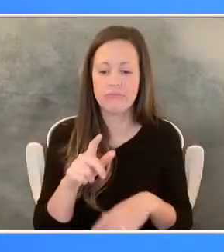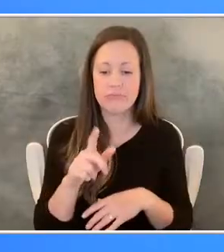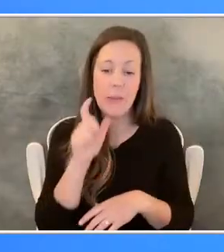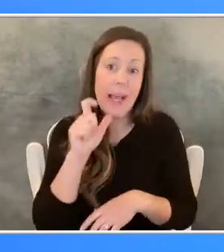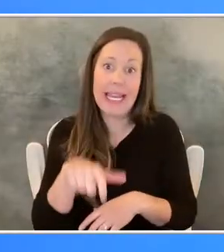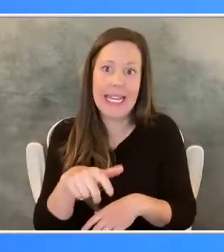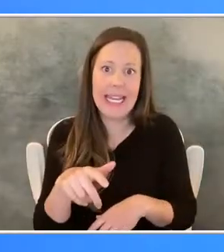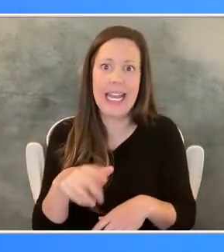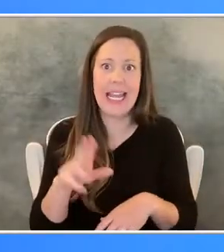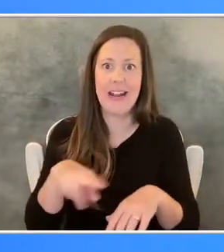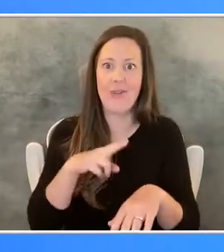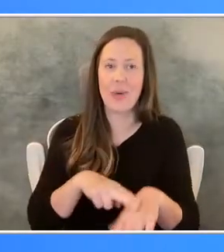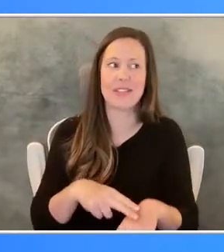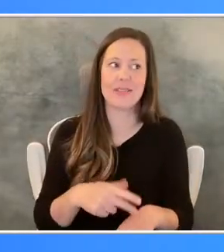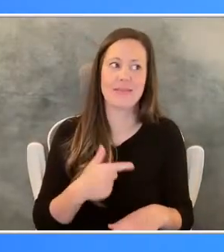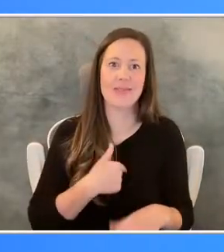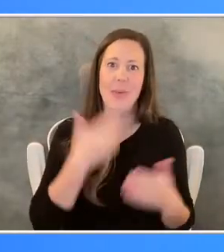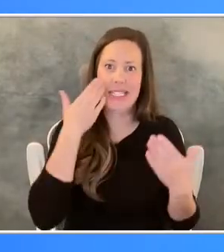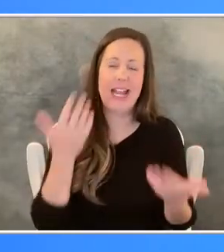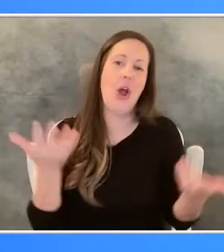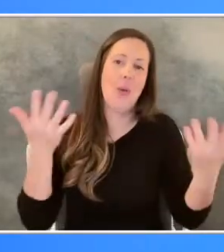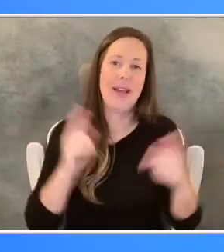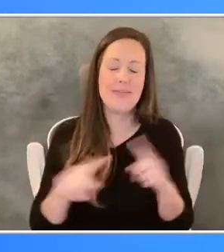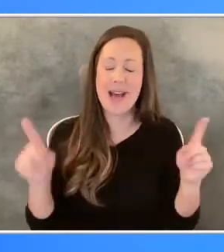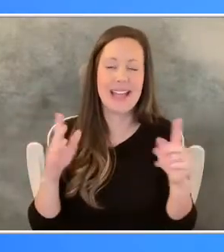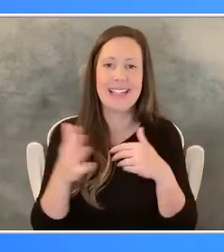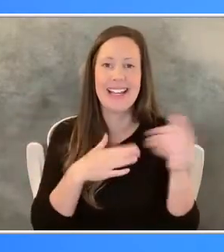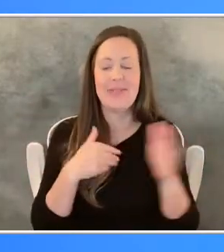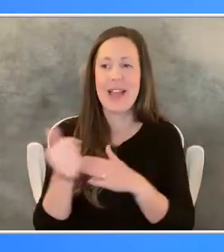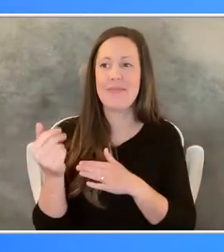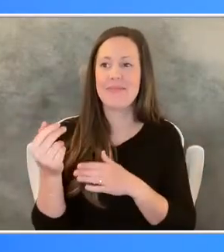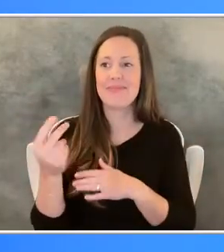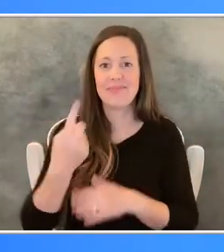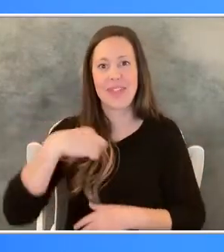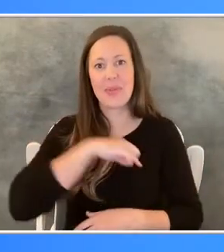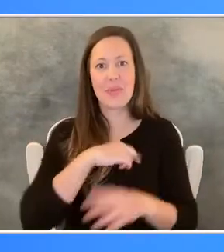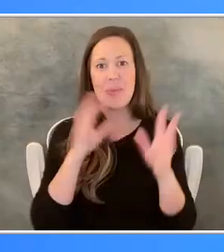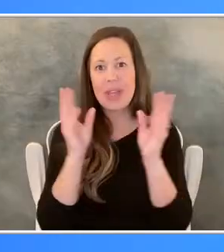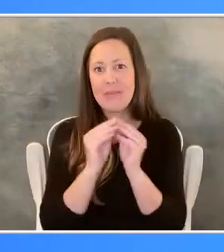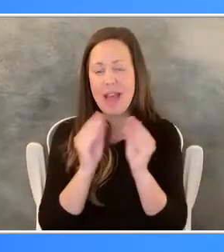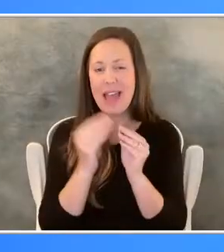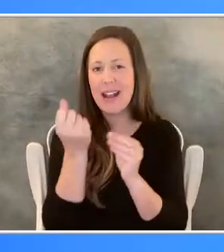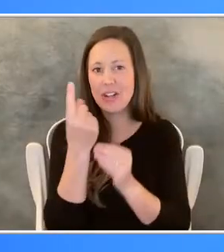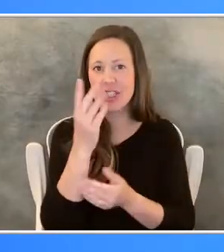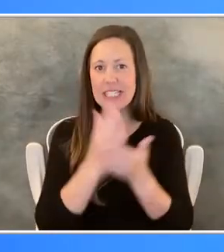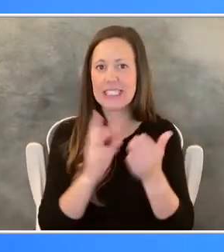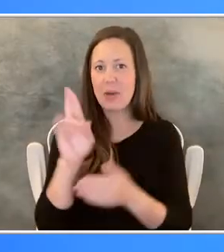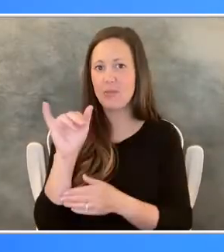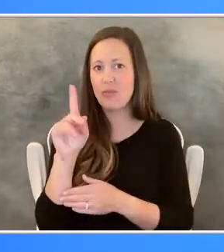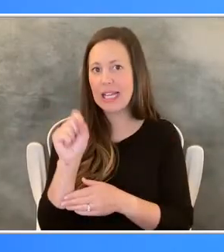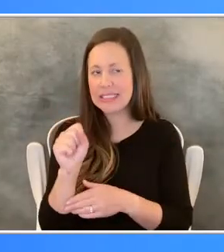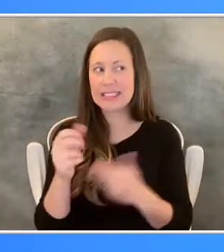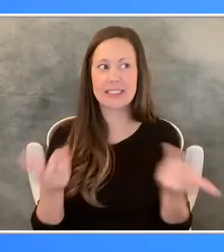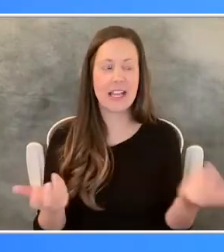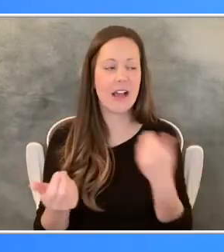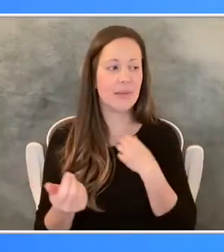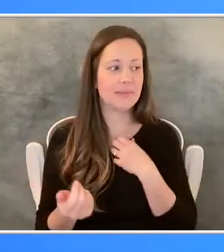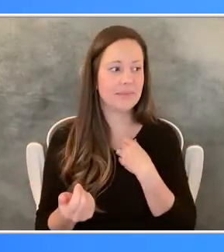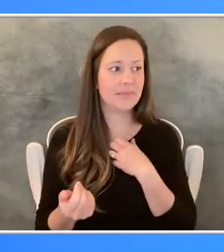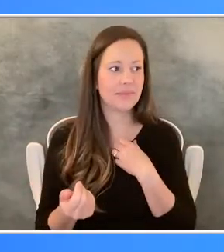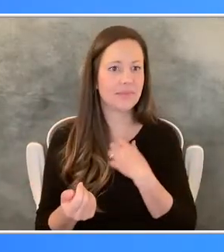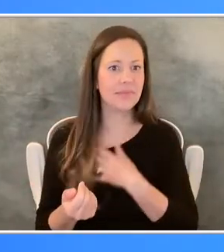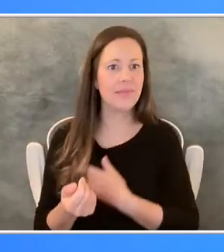but so we met and I understood that there's some risks, serious risks, and